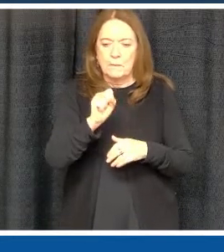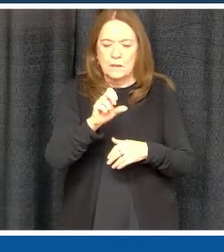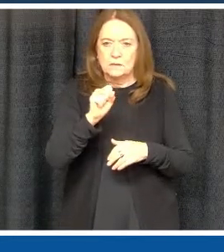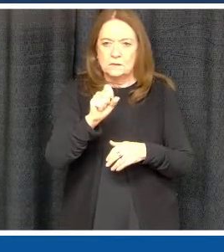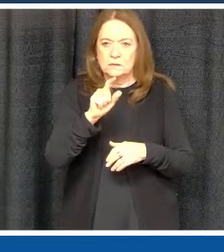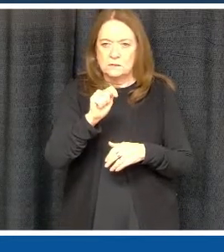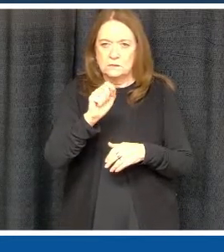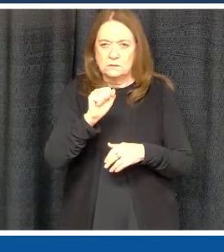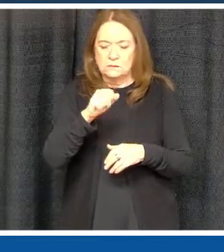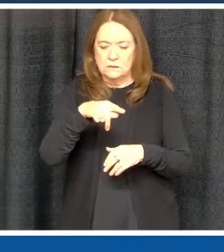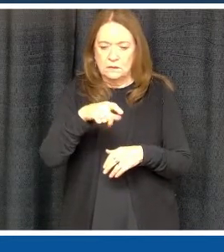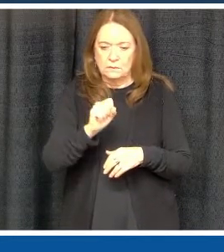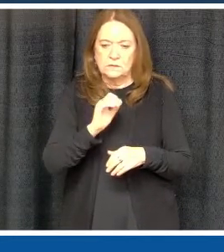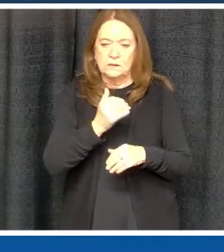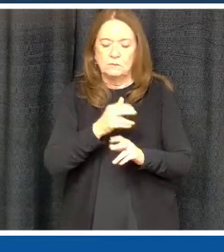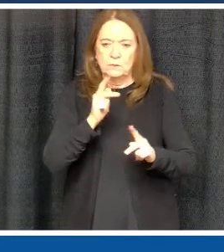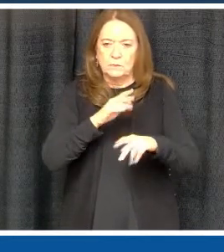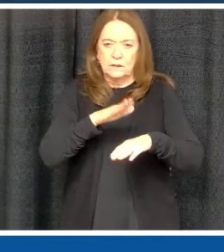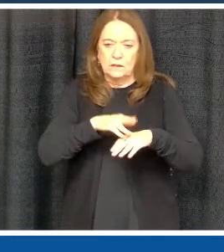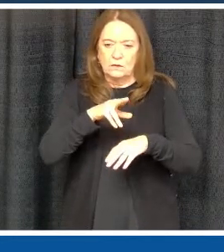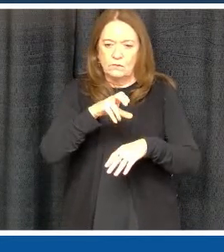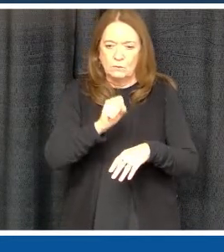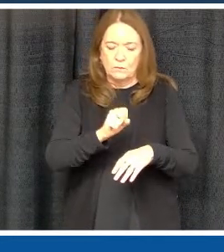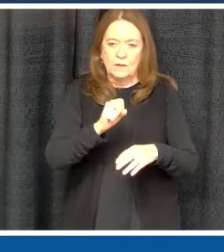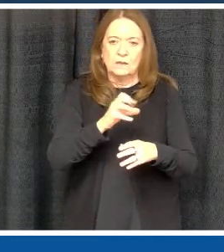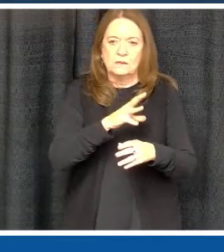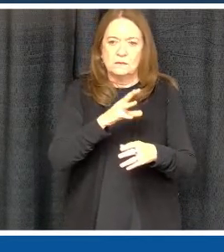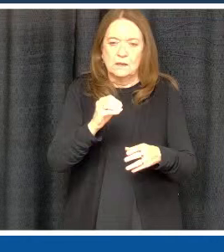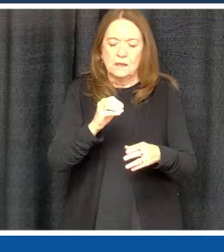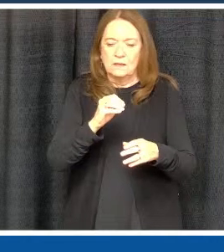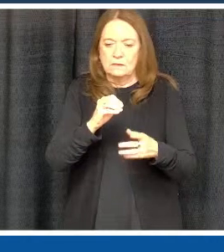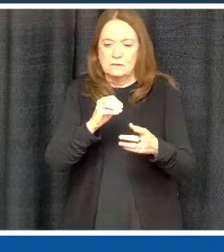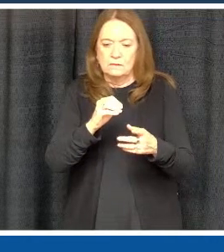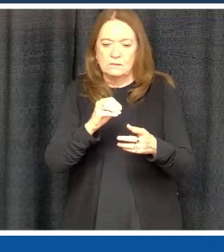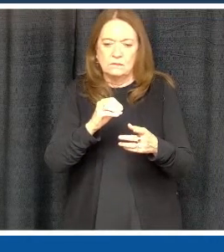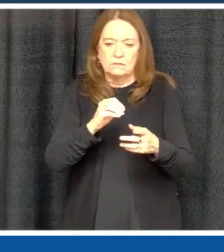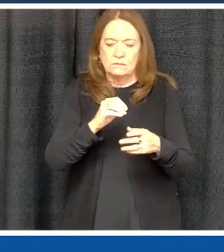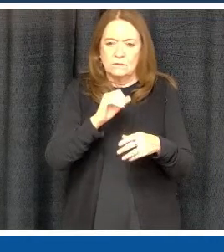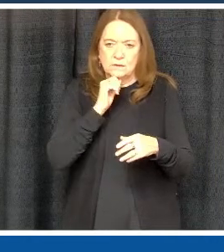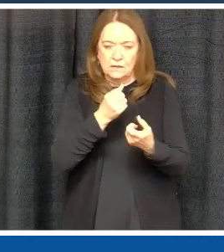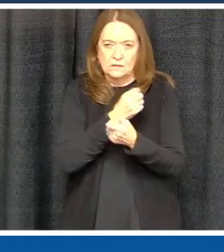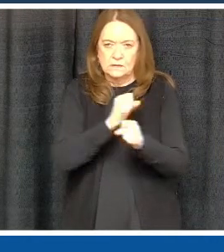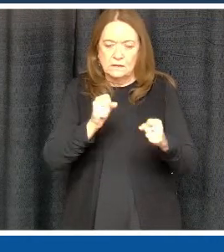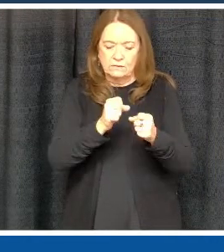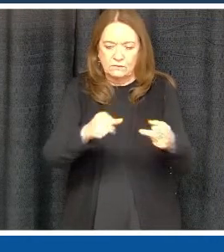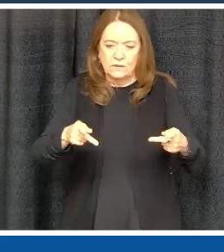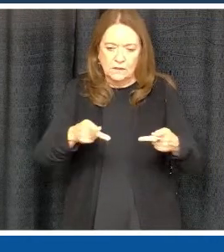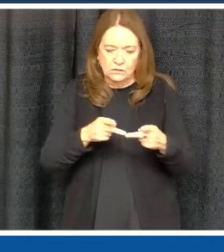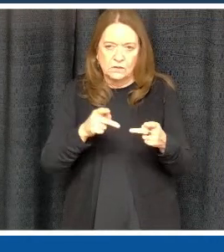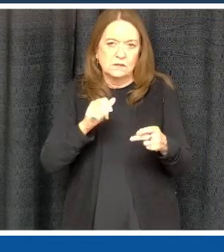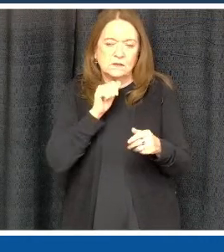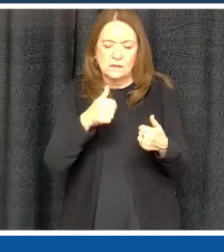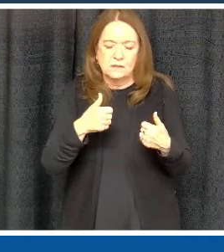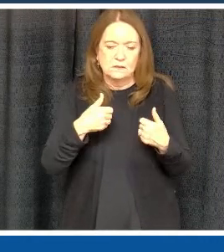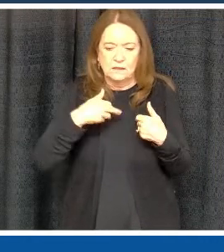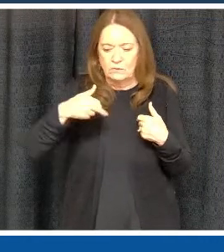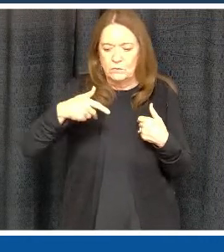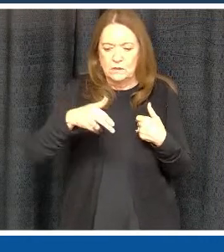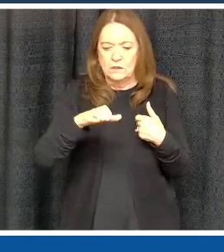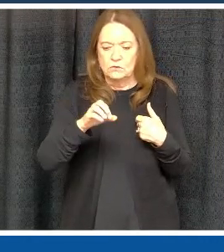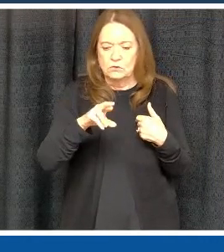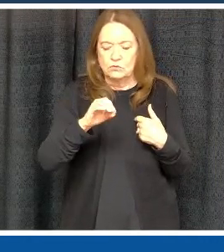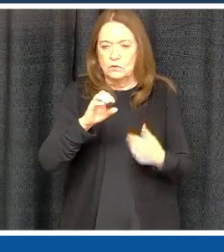residents depart the bus on a patch of dirt and must traverse a goat path along a major thoroughfare that does not have pedestrian